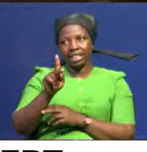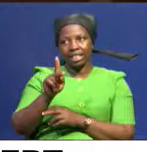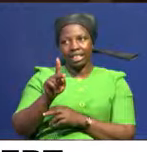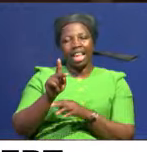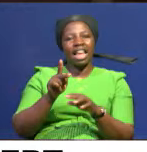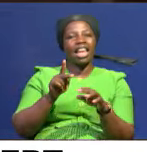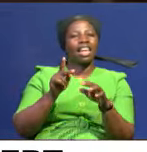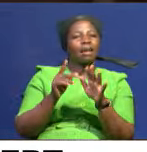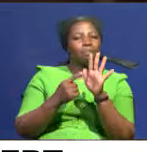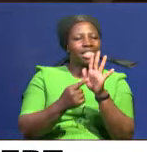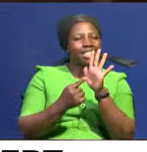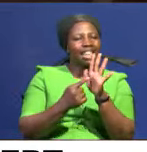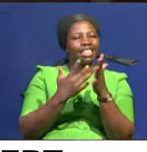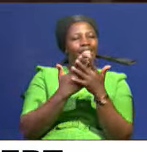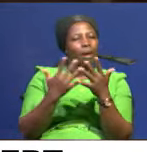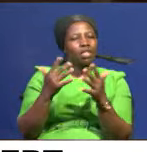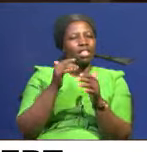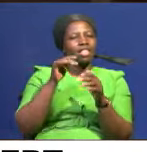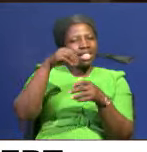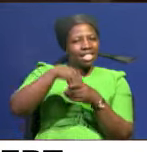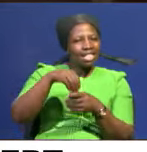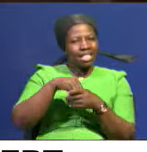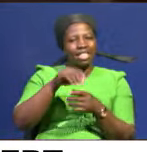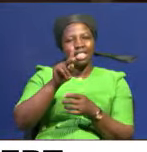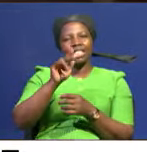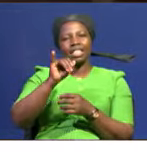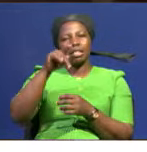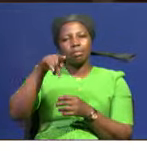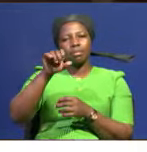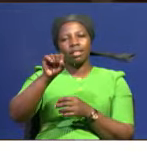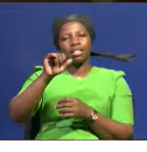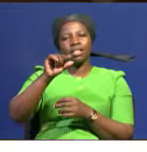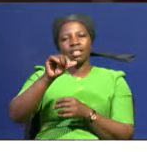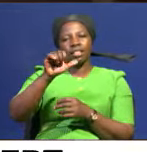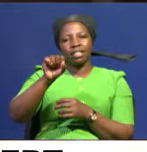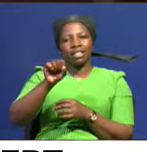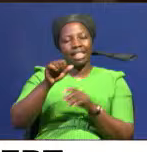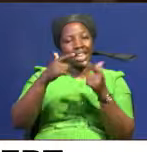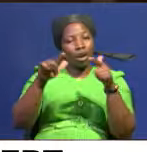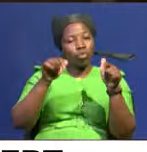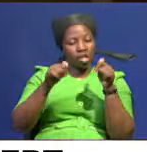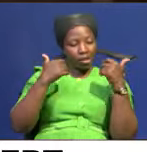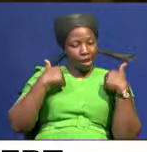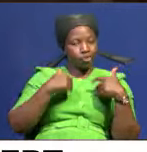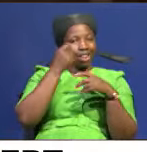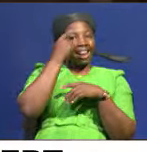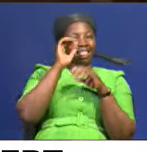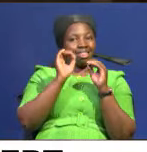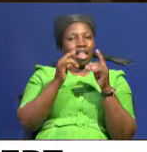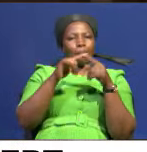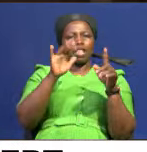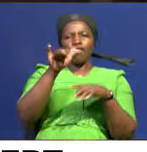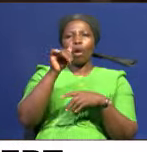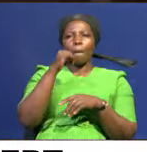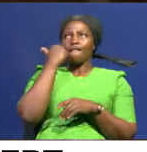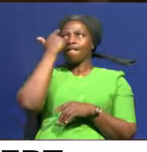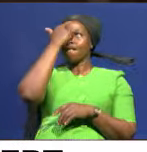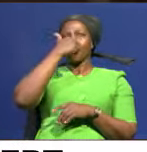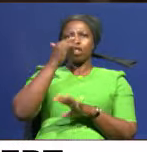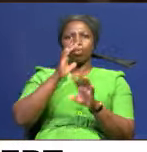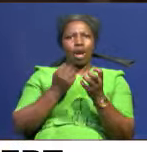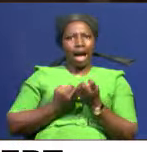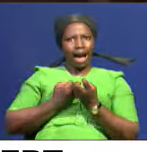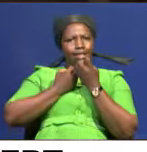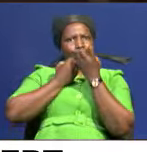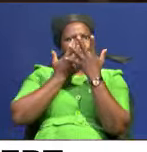I don't understand, but from the body language, from the visual expression, I could see